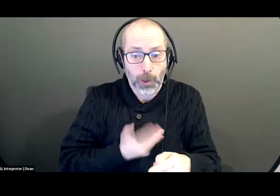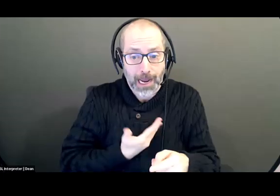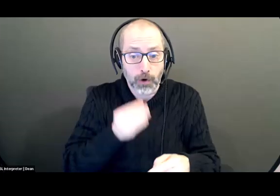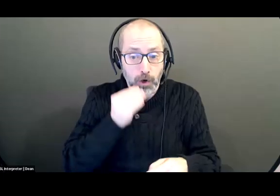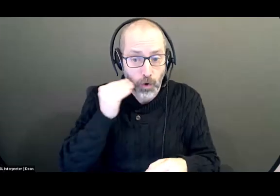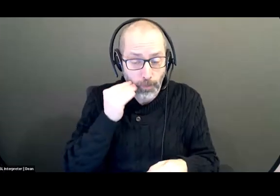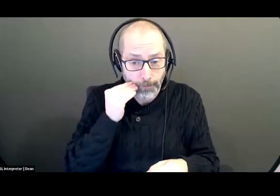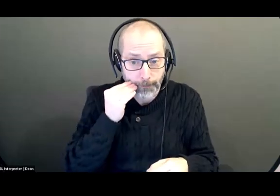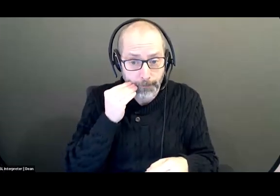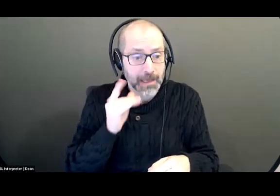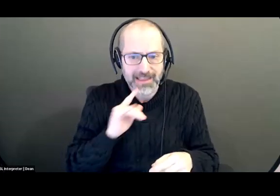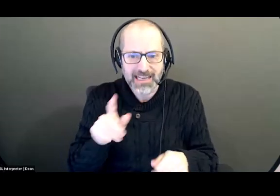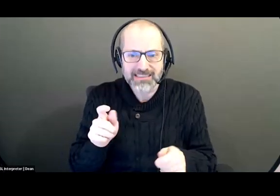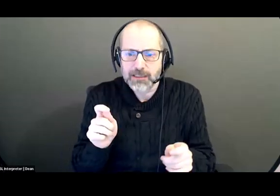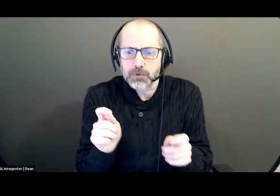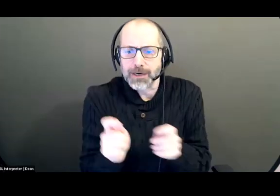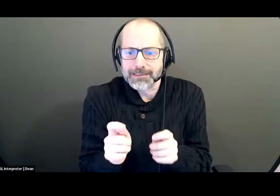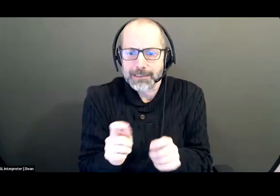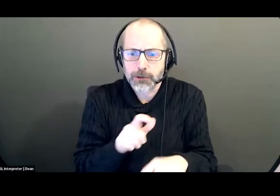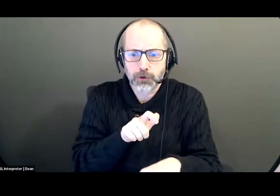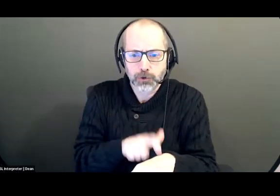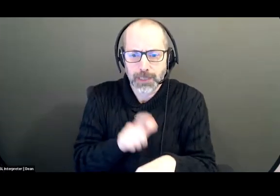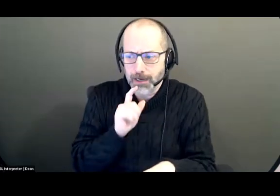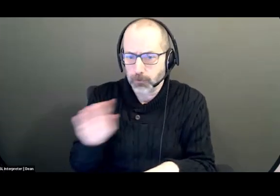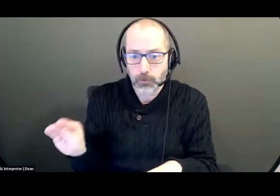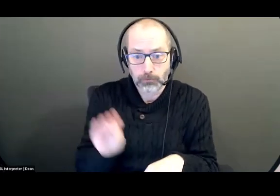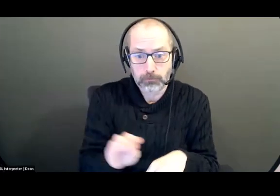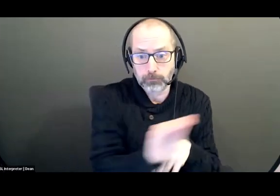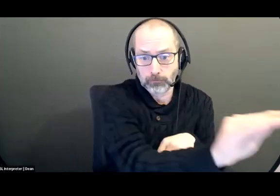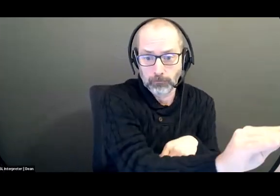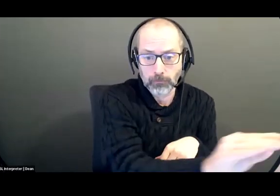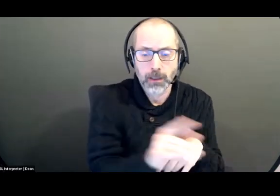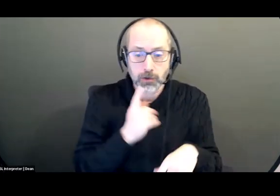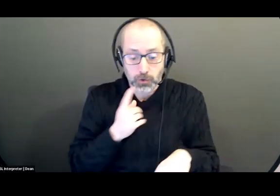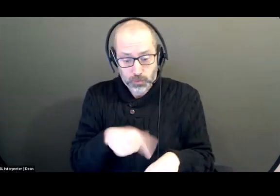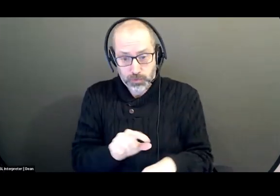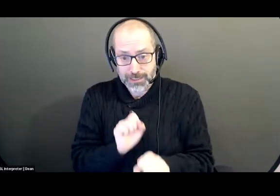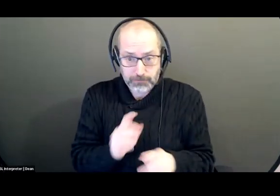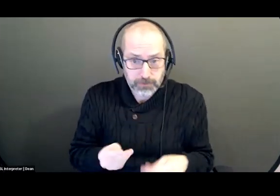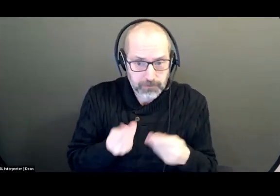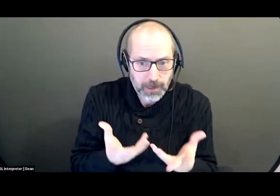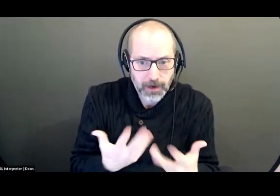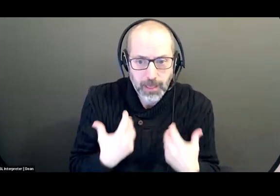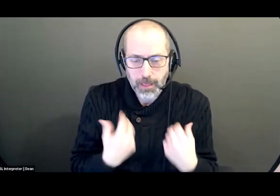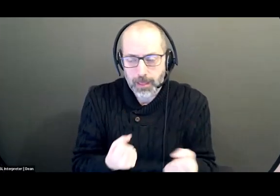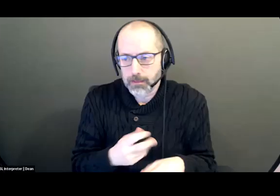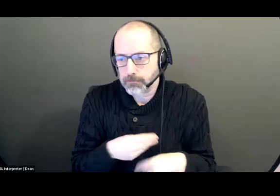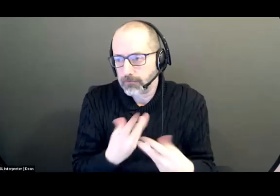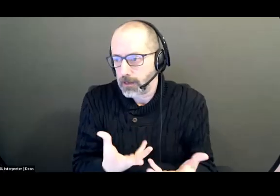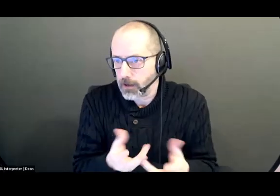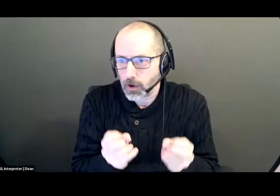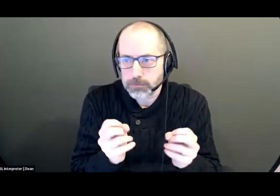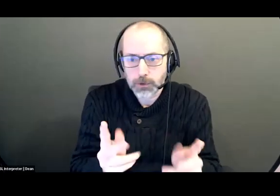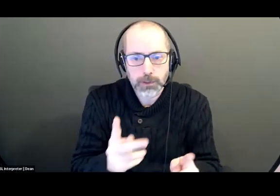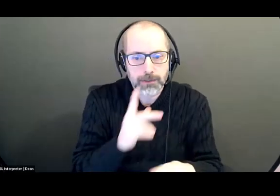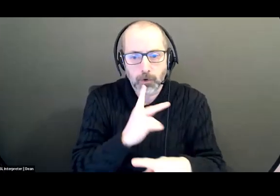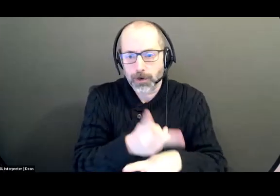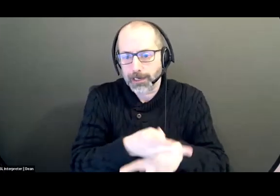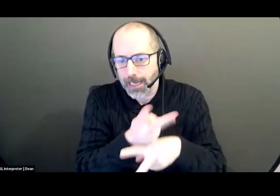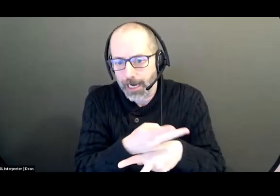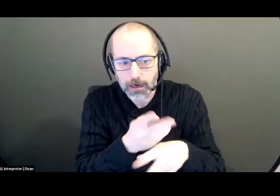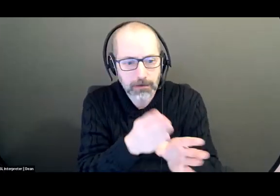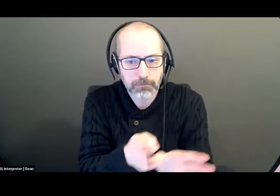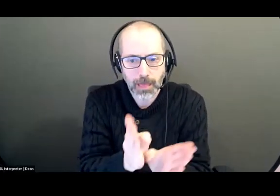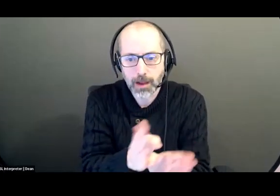setting or the community to our home. And it was meant to be a transitional space. We were a way to help, and we would work with our